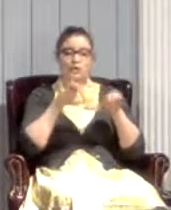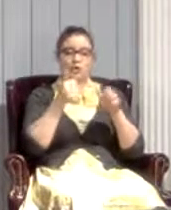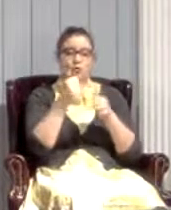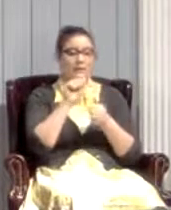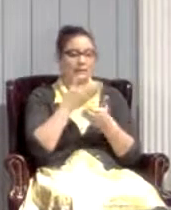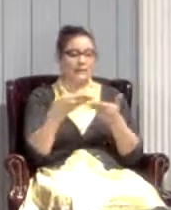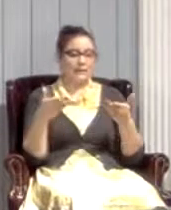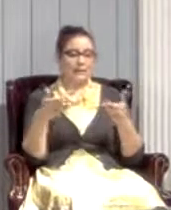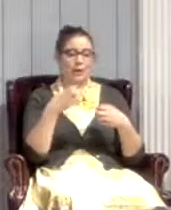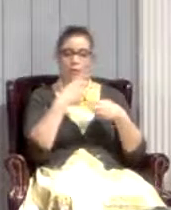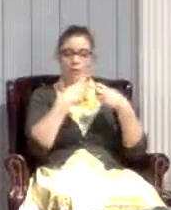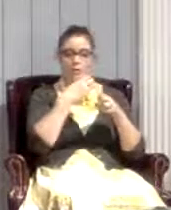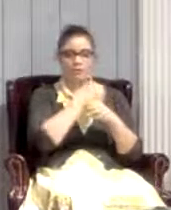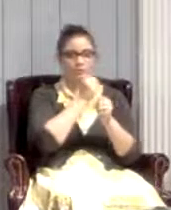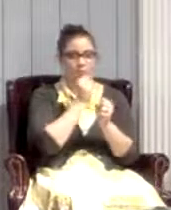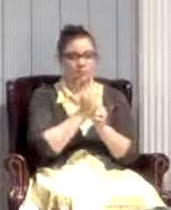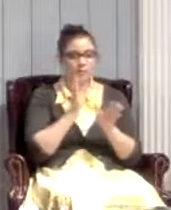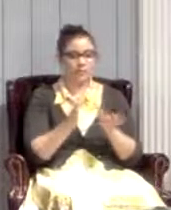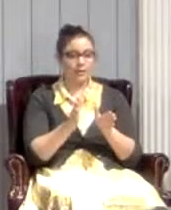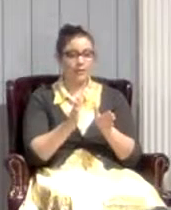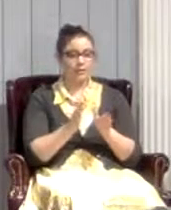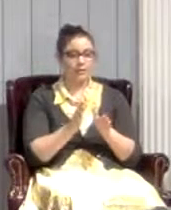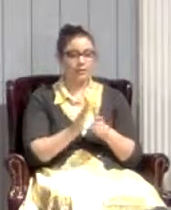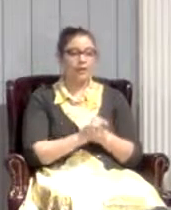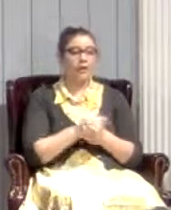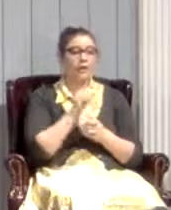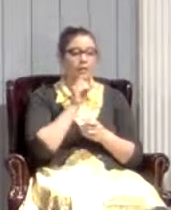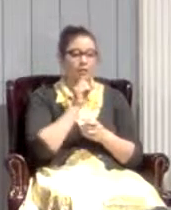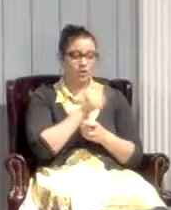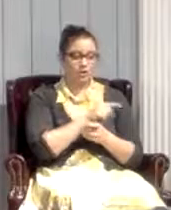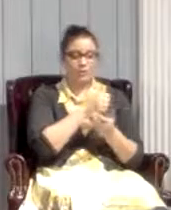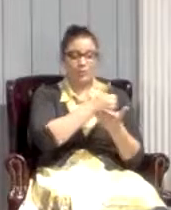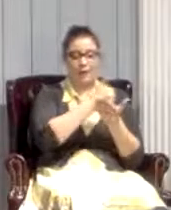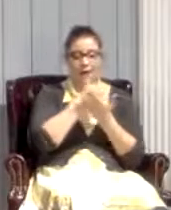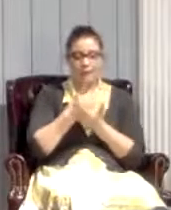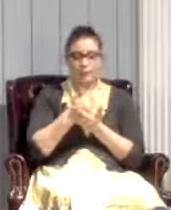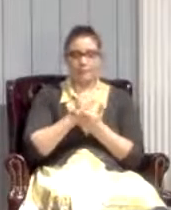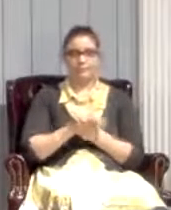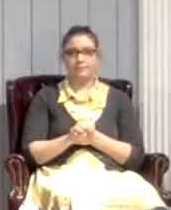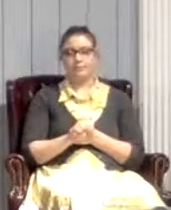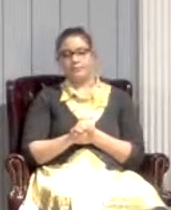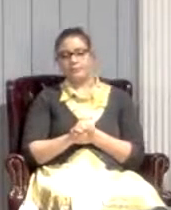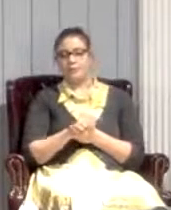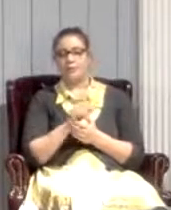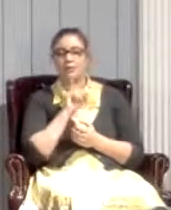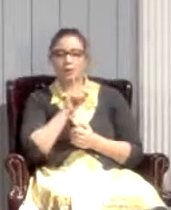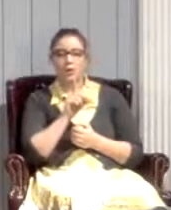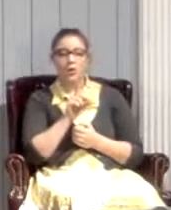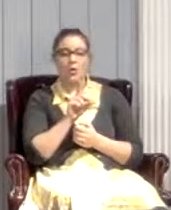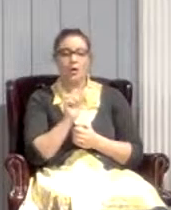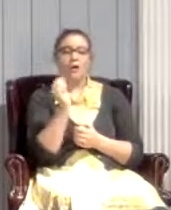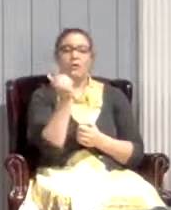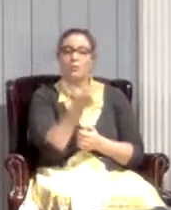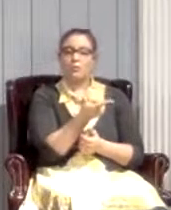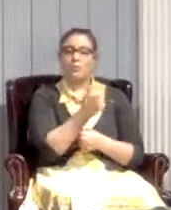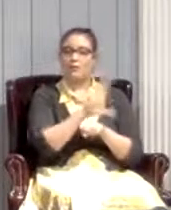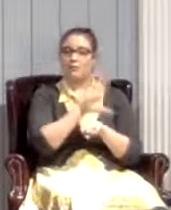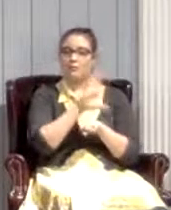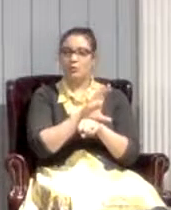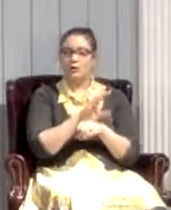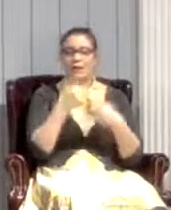going on. So the conflict with the troublemakers, in order for it to have a successful outcome, the rest of the church had to support him